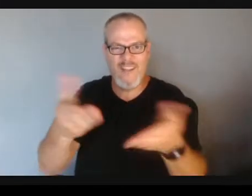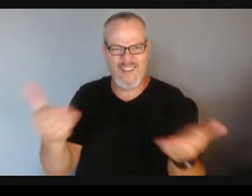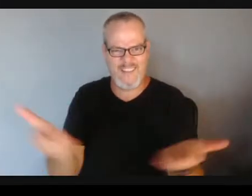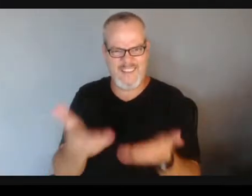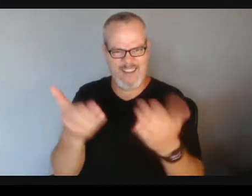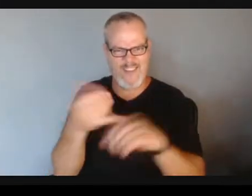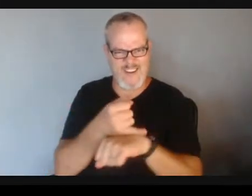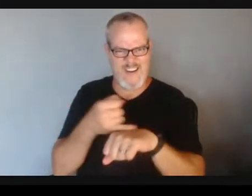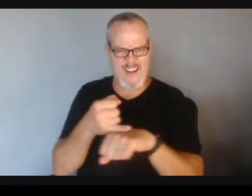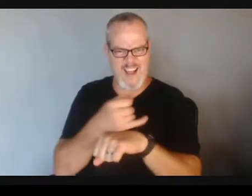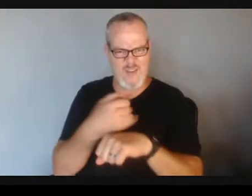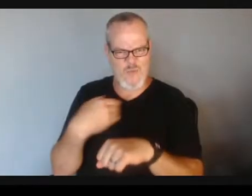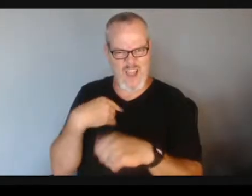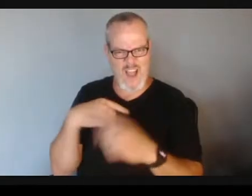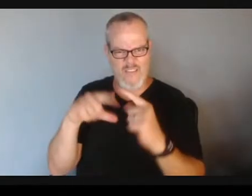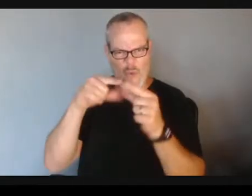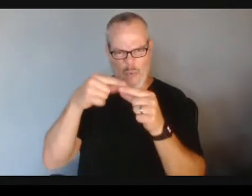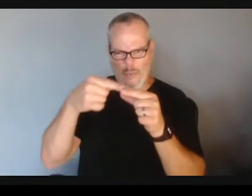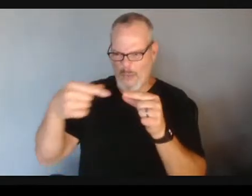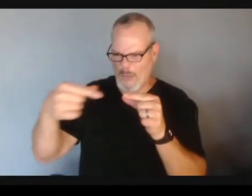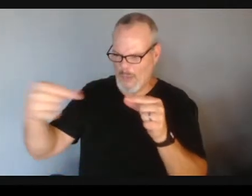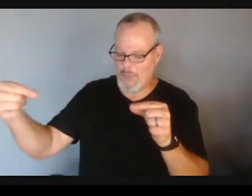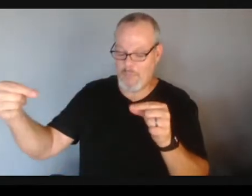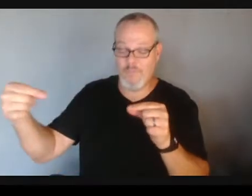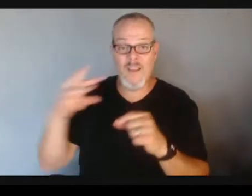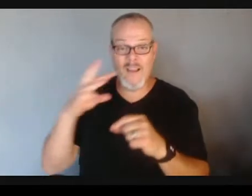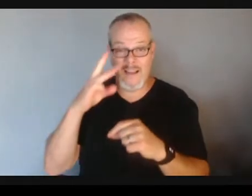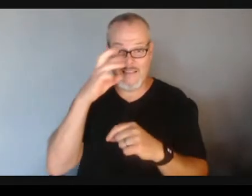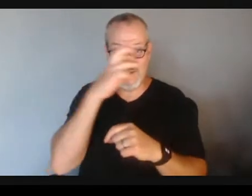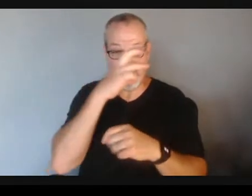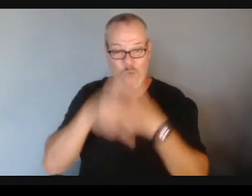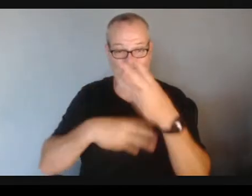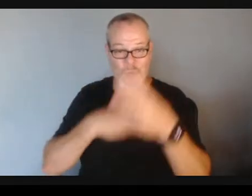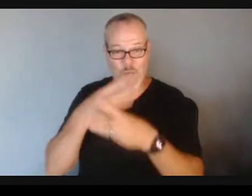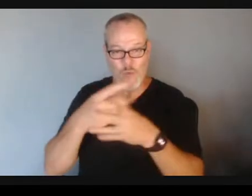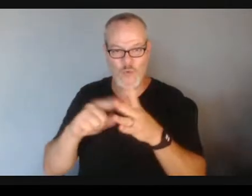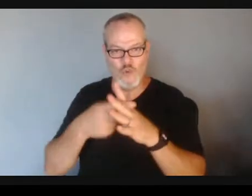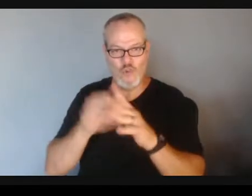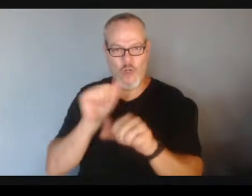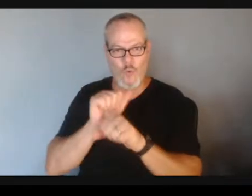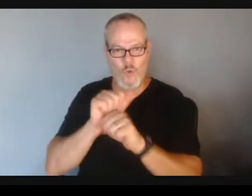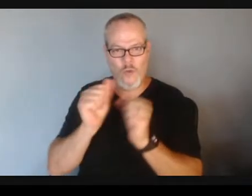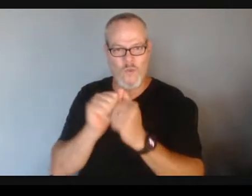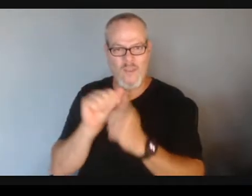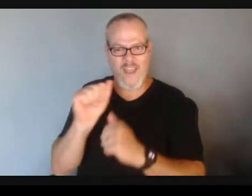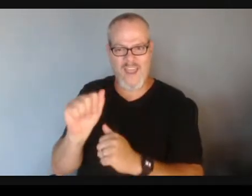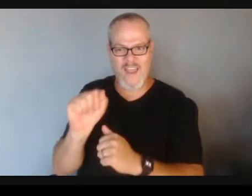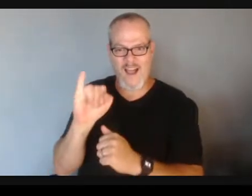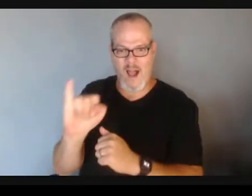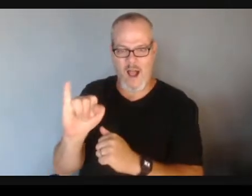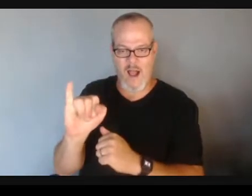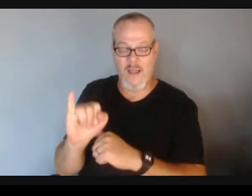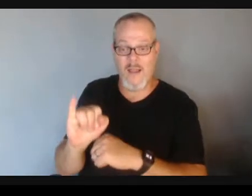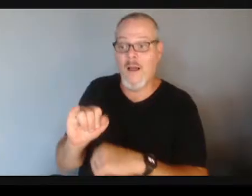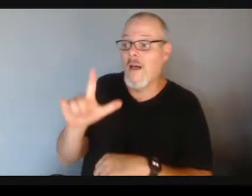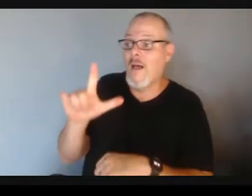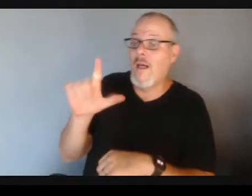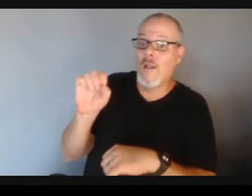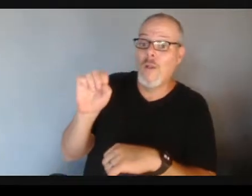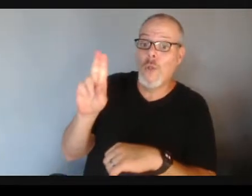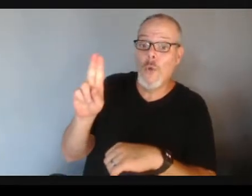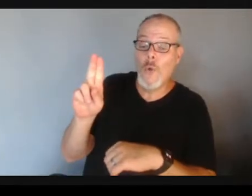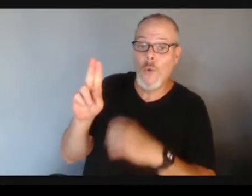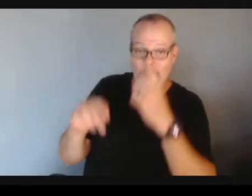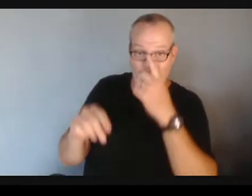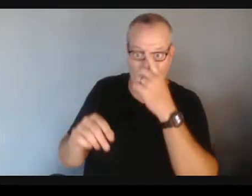chain. It's a weird world when you start dealing with the AI. Lou. So this one